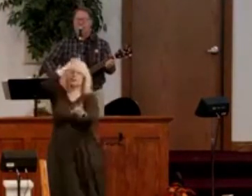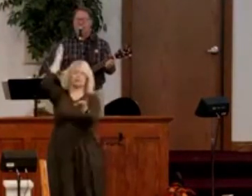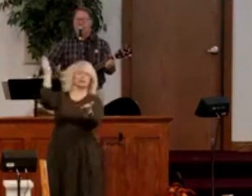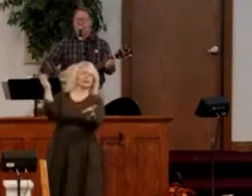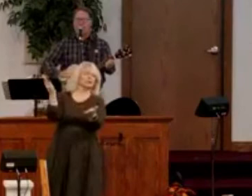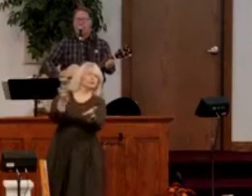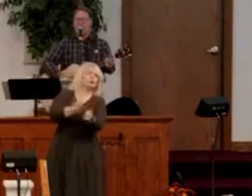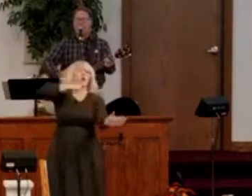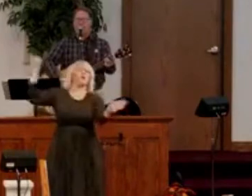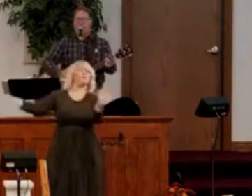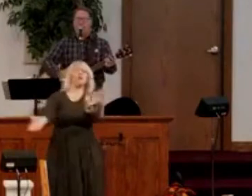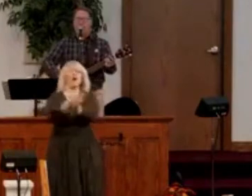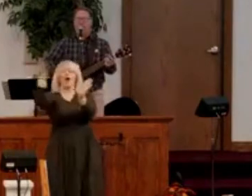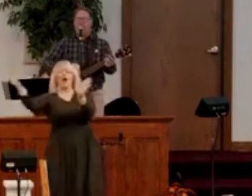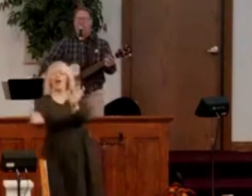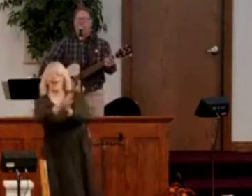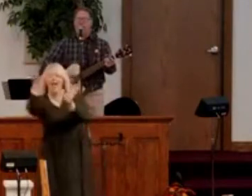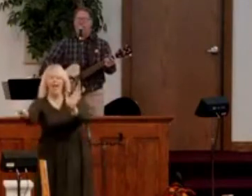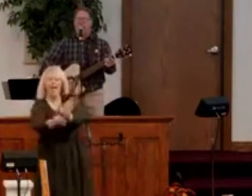never cease to